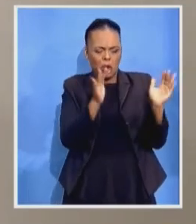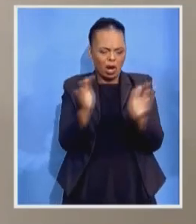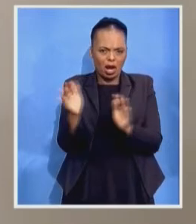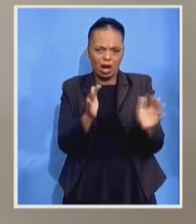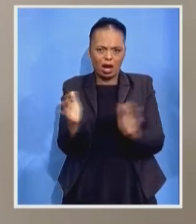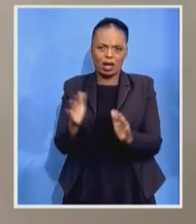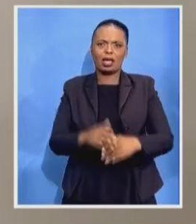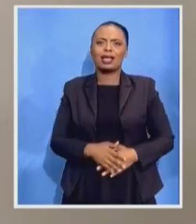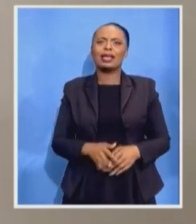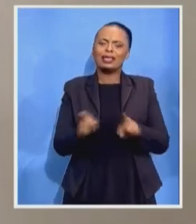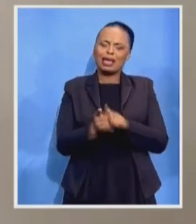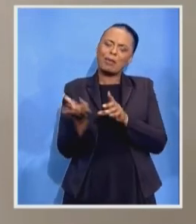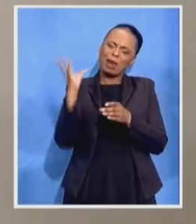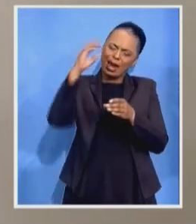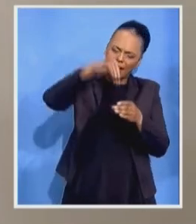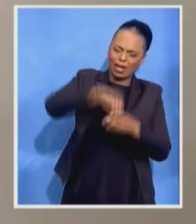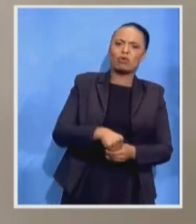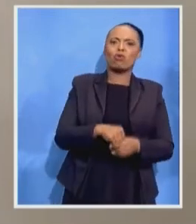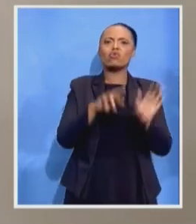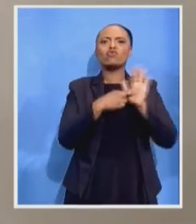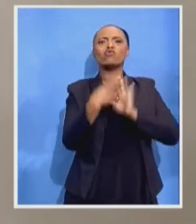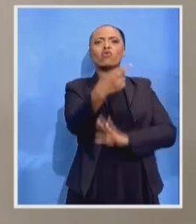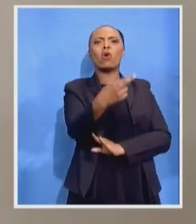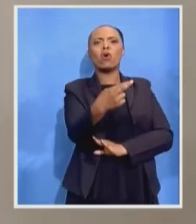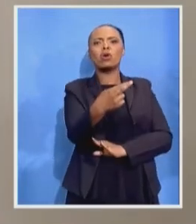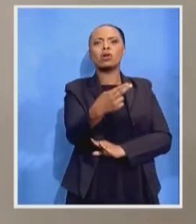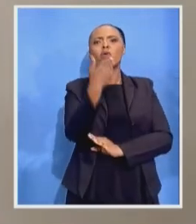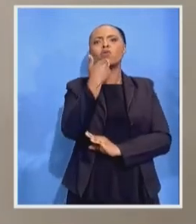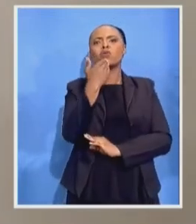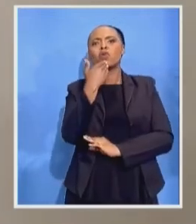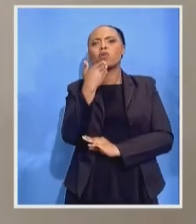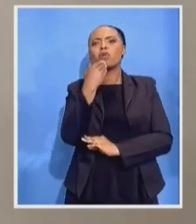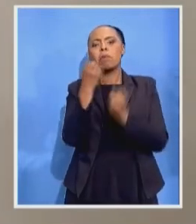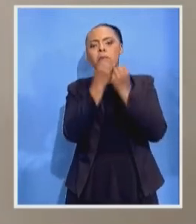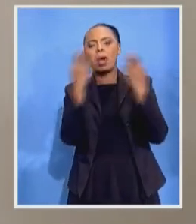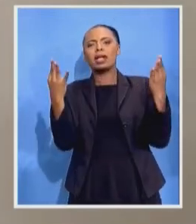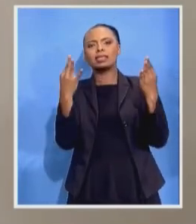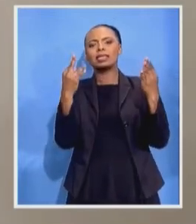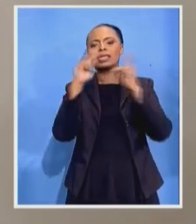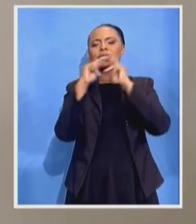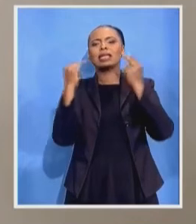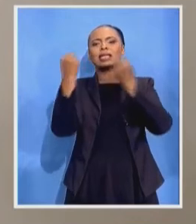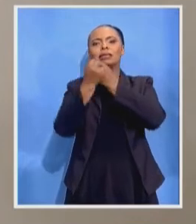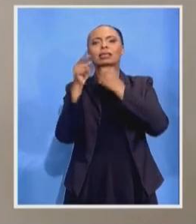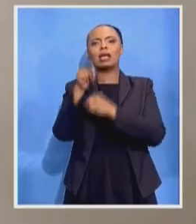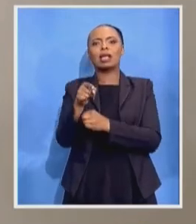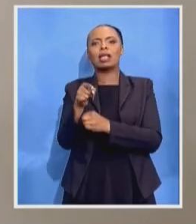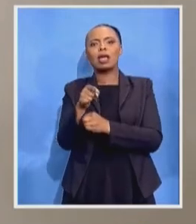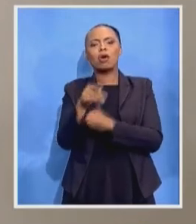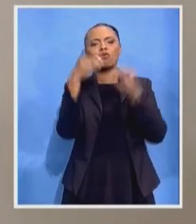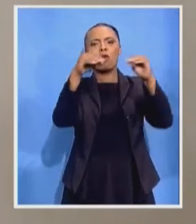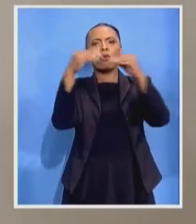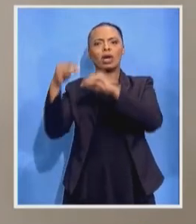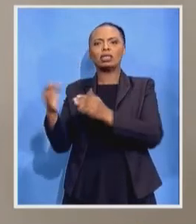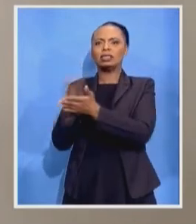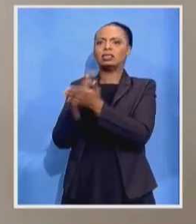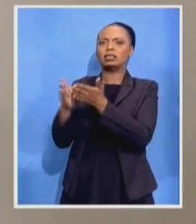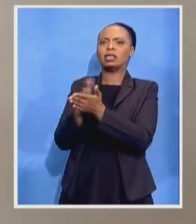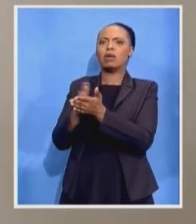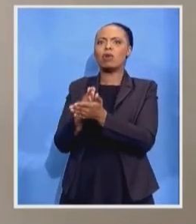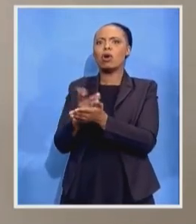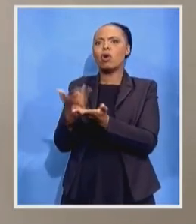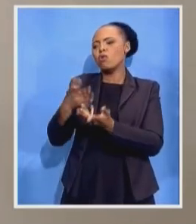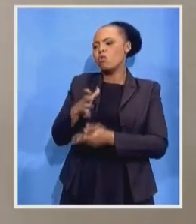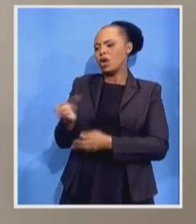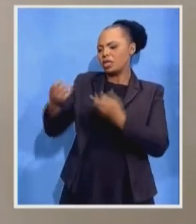by multinational corporations, some of whom now are trying to give us a sop by saying they are going to pay back. Yes, they